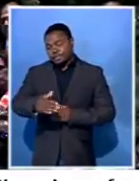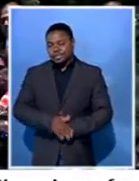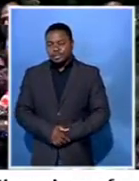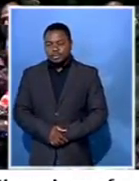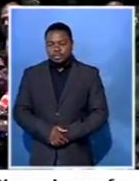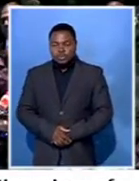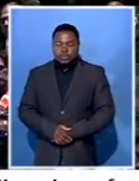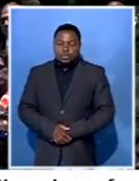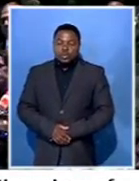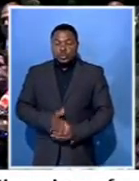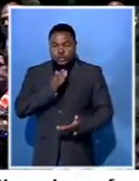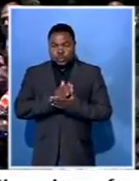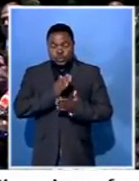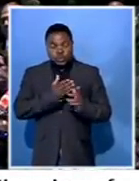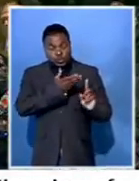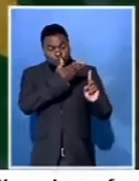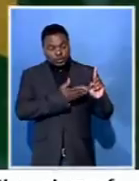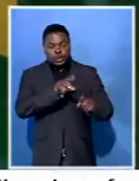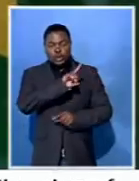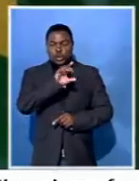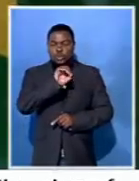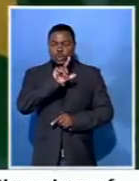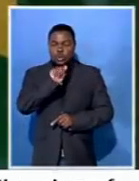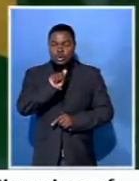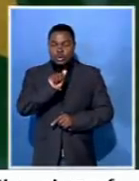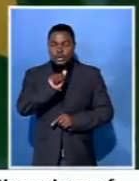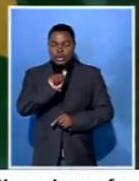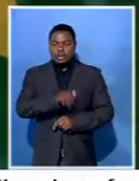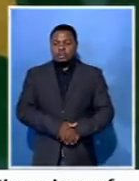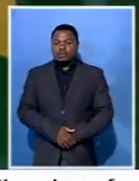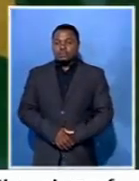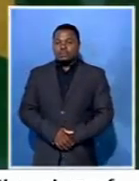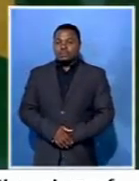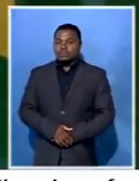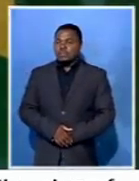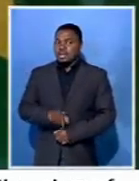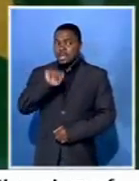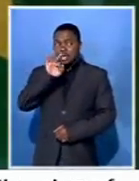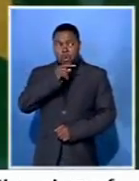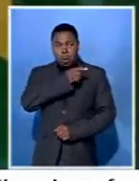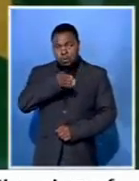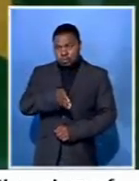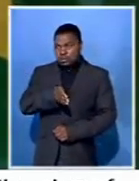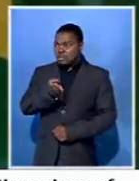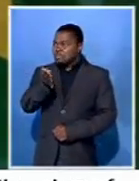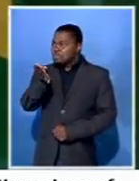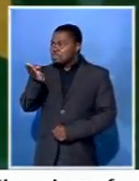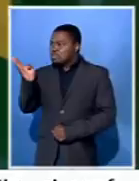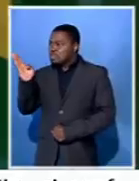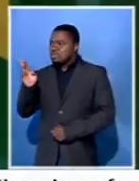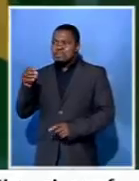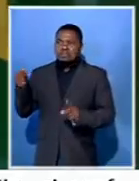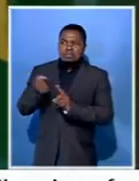We can be certain that Zola Skweyiya would have been concerned about the violent protests that have